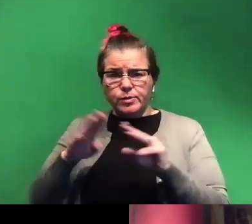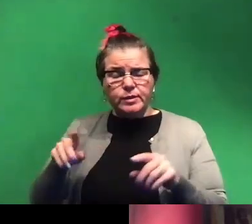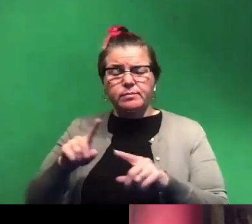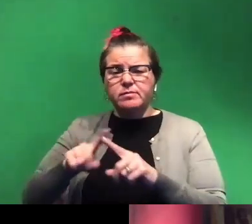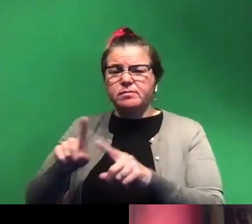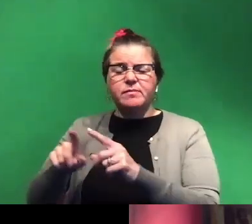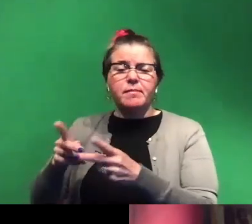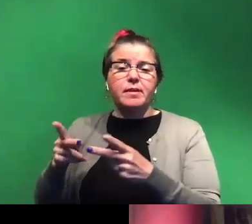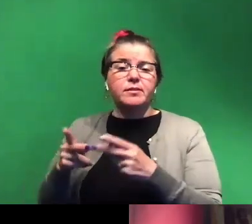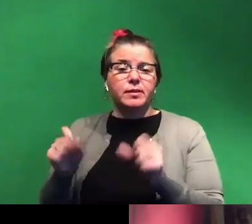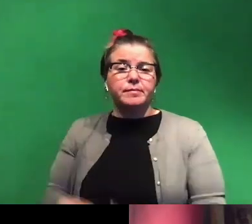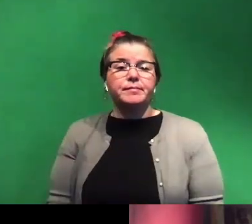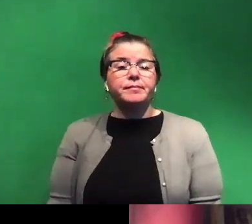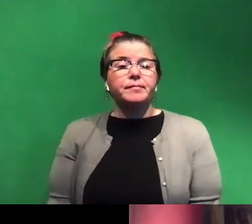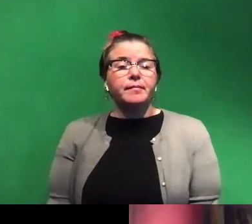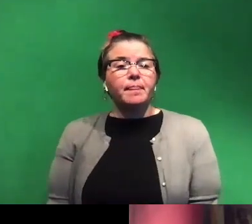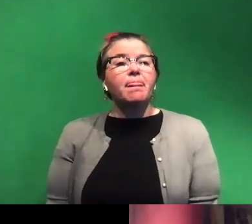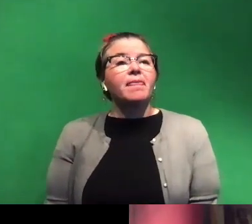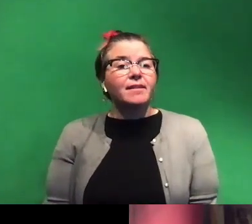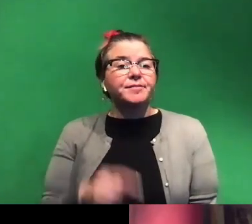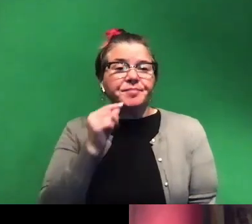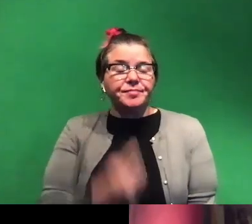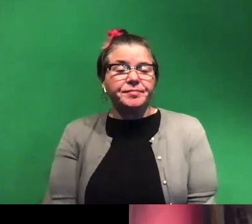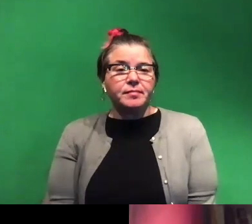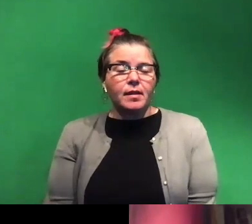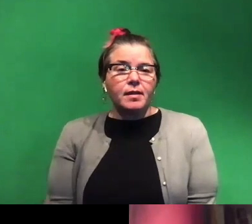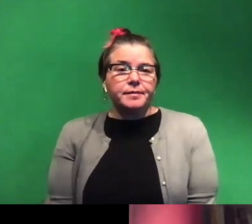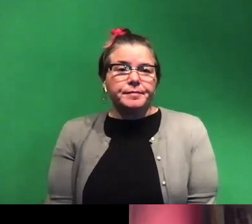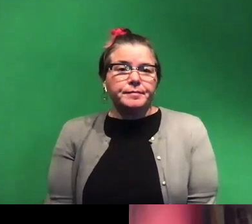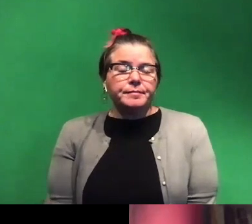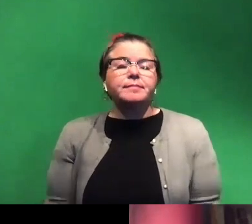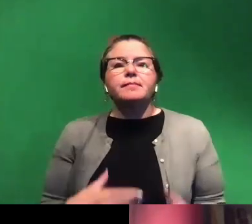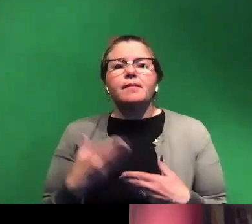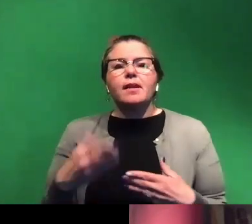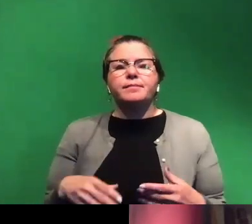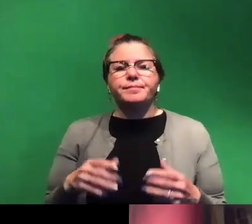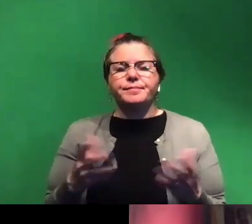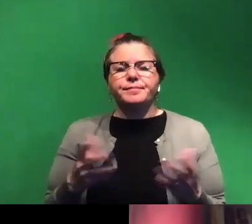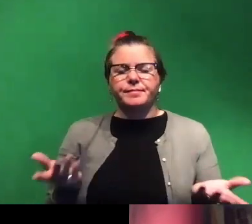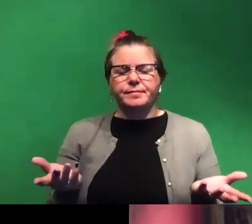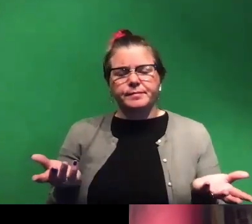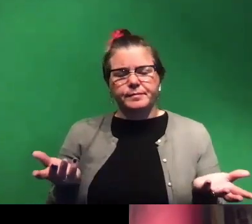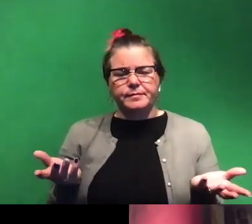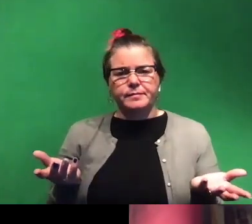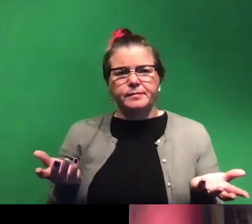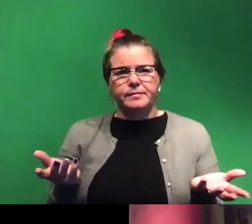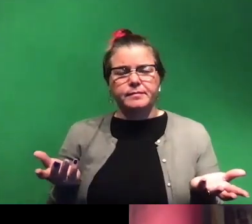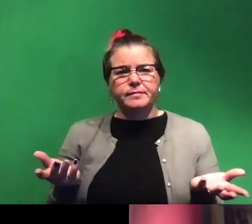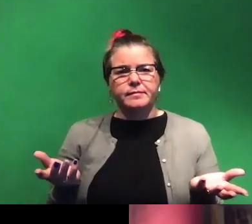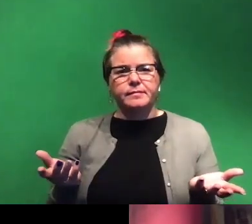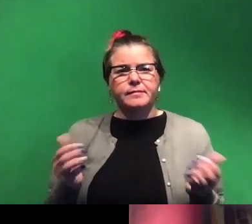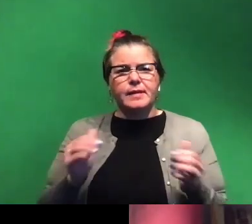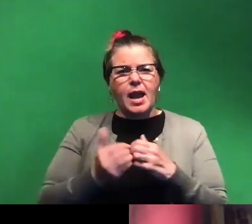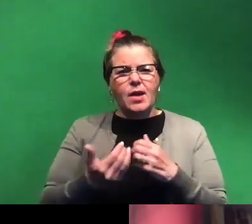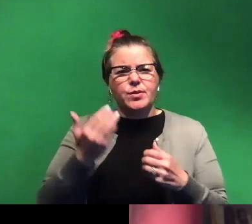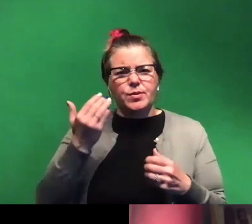that dig up bones. Yeah. Super cool. Awesome. The next question is, how do you know what places are going to have a